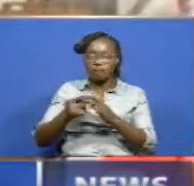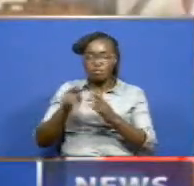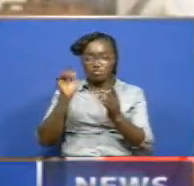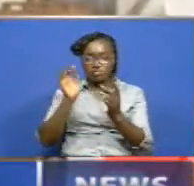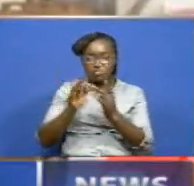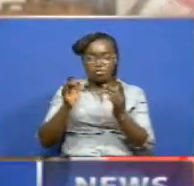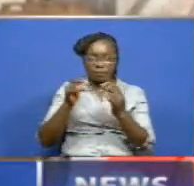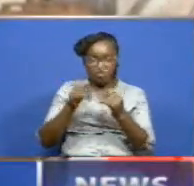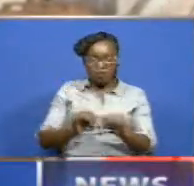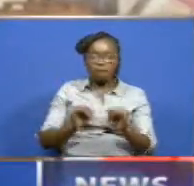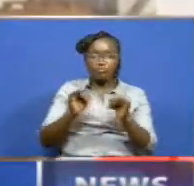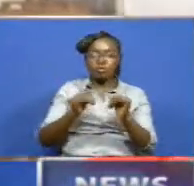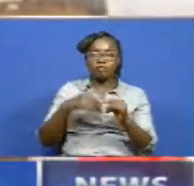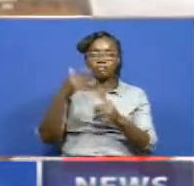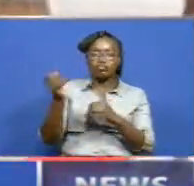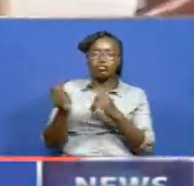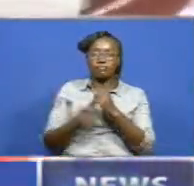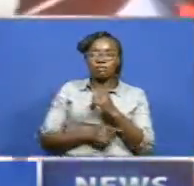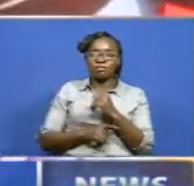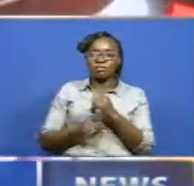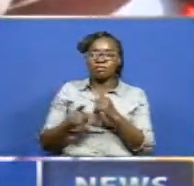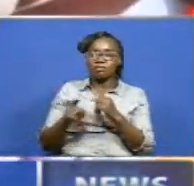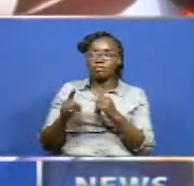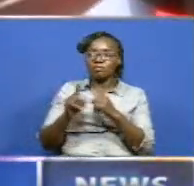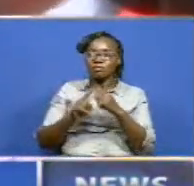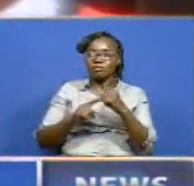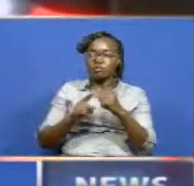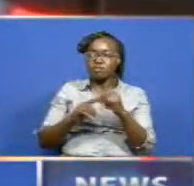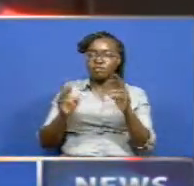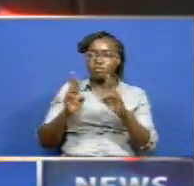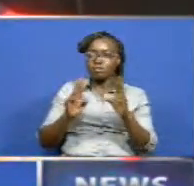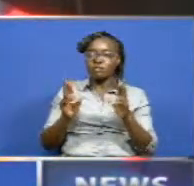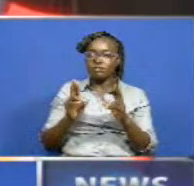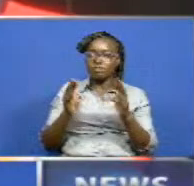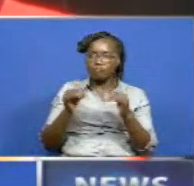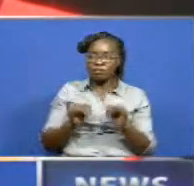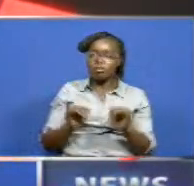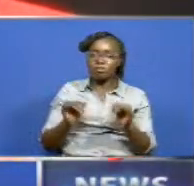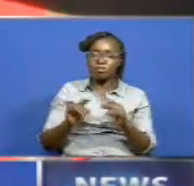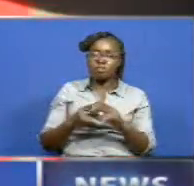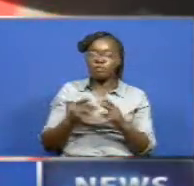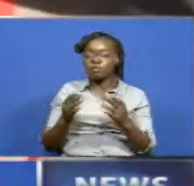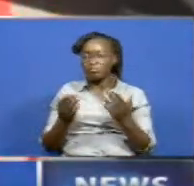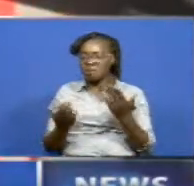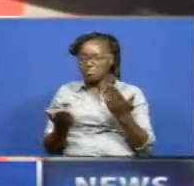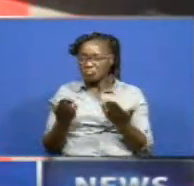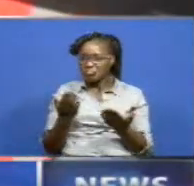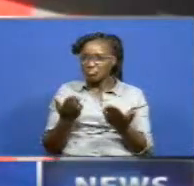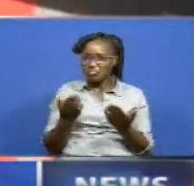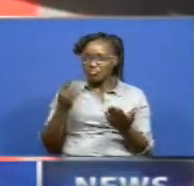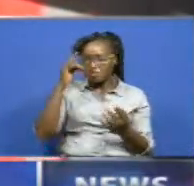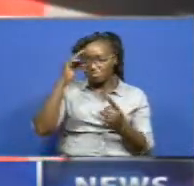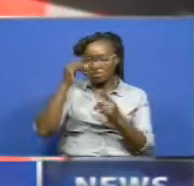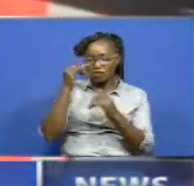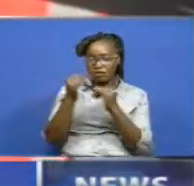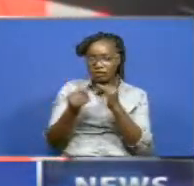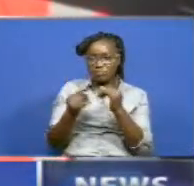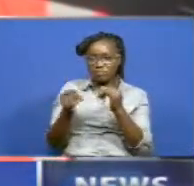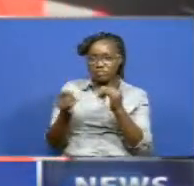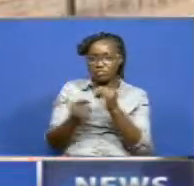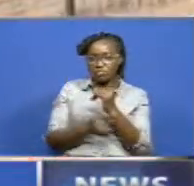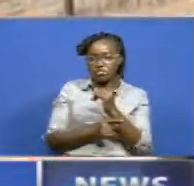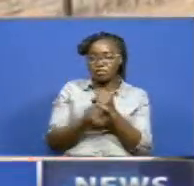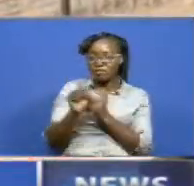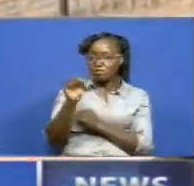line is going to be in June. It's going to be ready. Trials will start sometimes towards the end of the month,